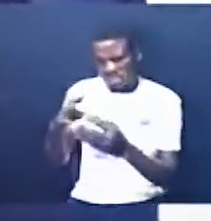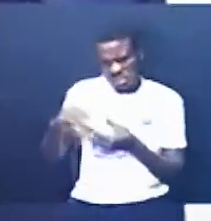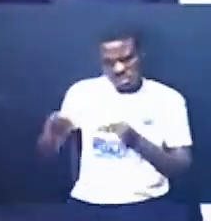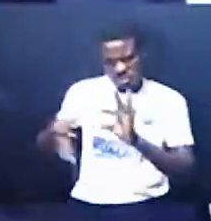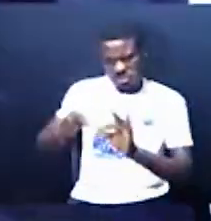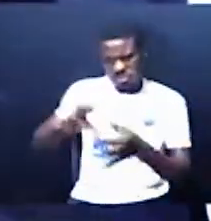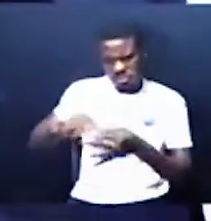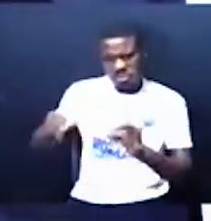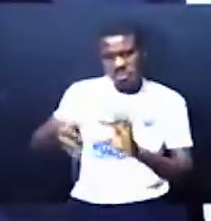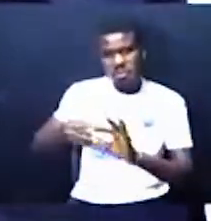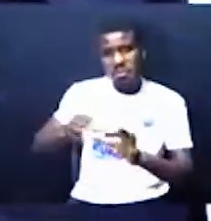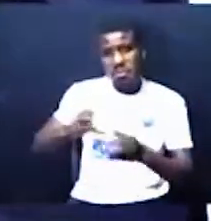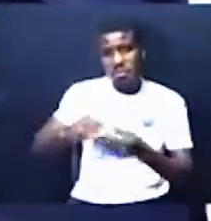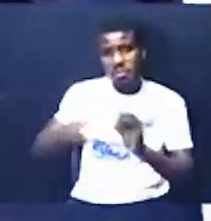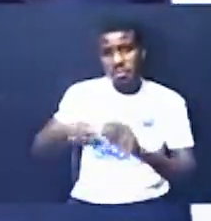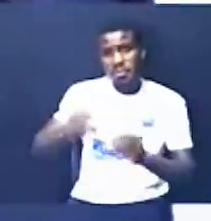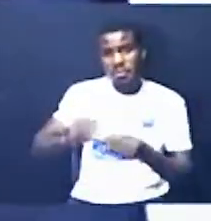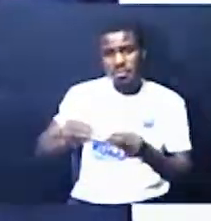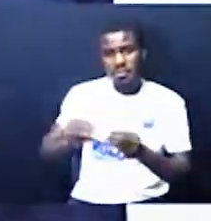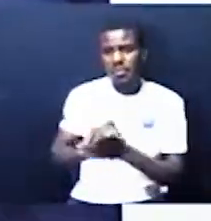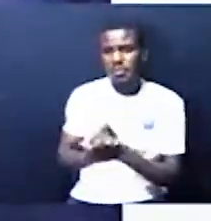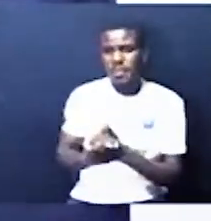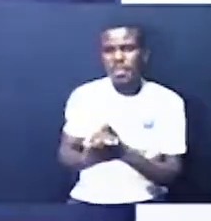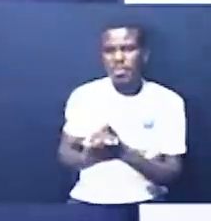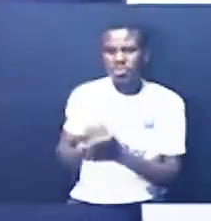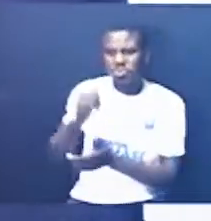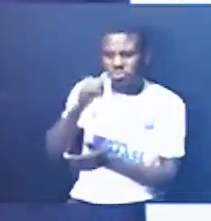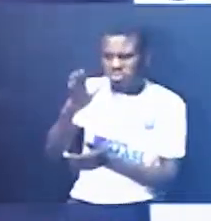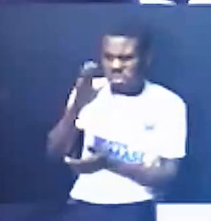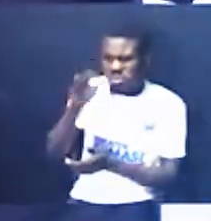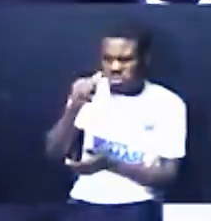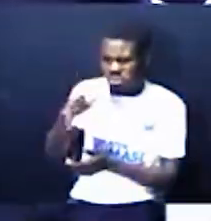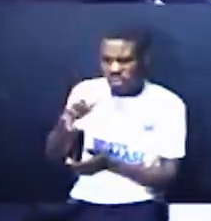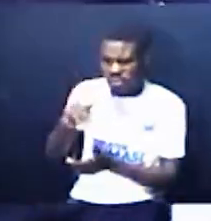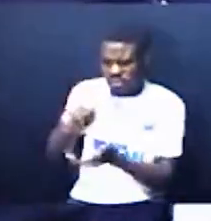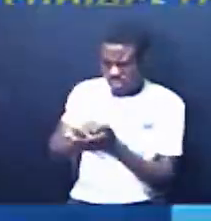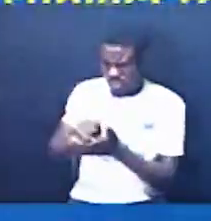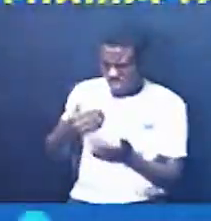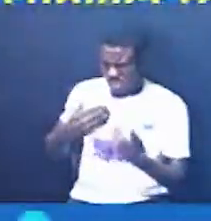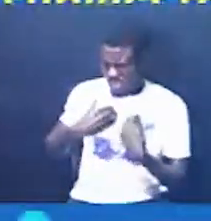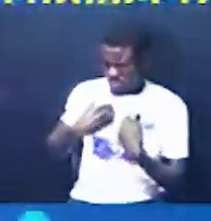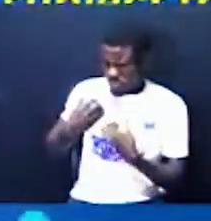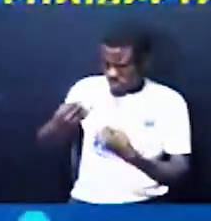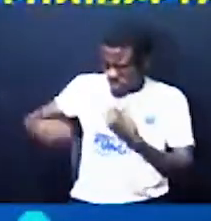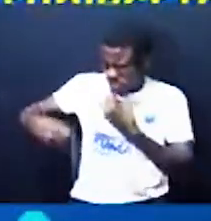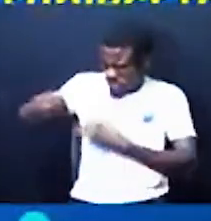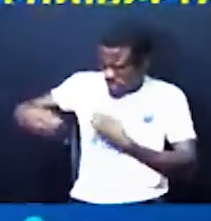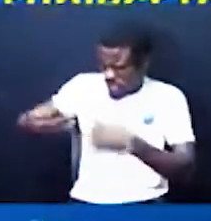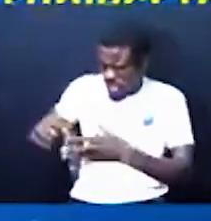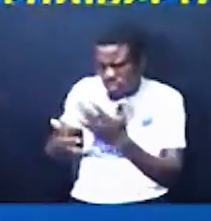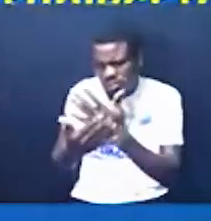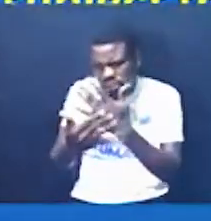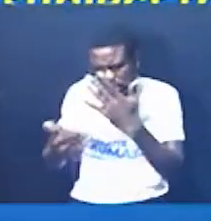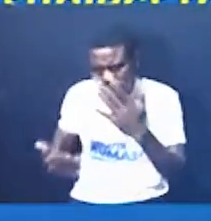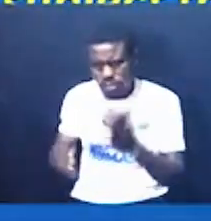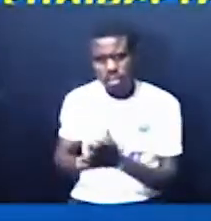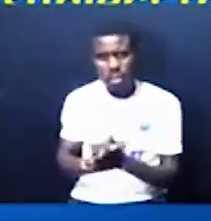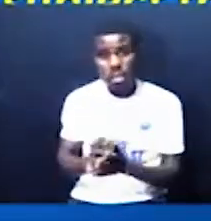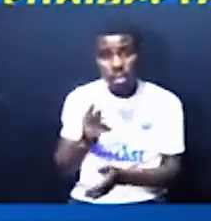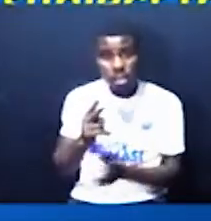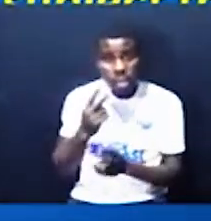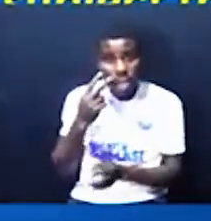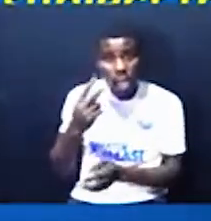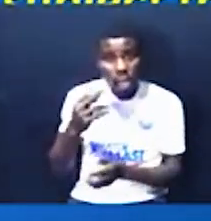A woman with an issue of blood. So you see that people have needs. So